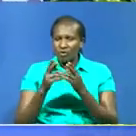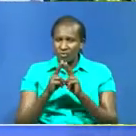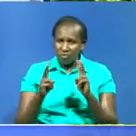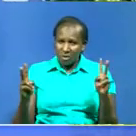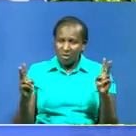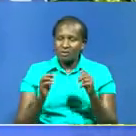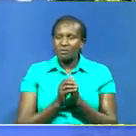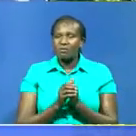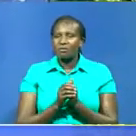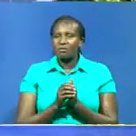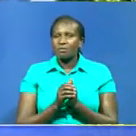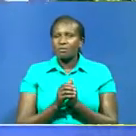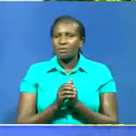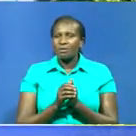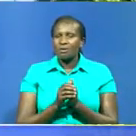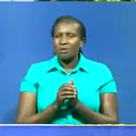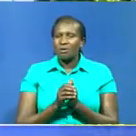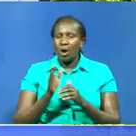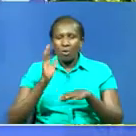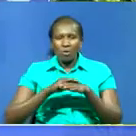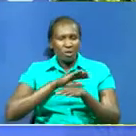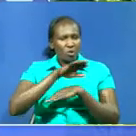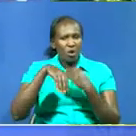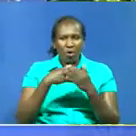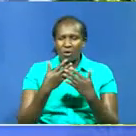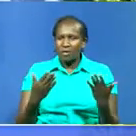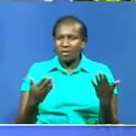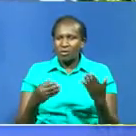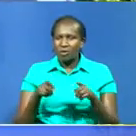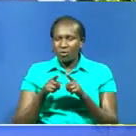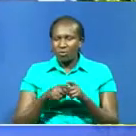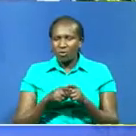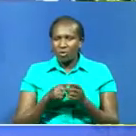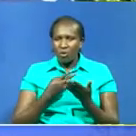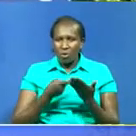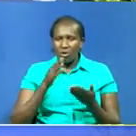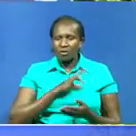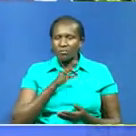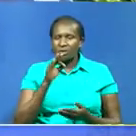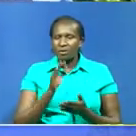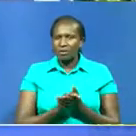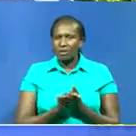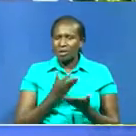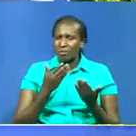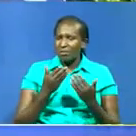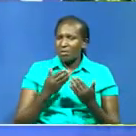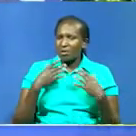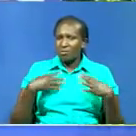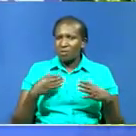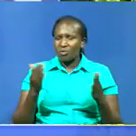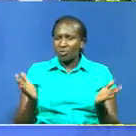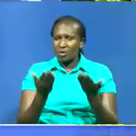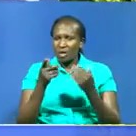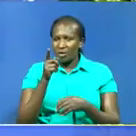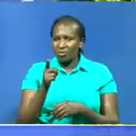you kindness, goodness, all those gifts of the Holy Spirit. Zinakuja, unaanza kuta. Badala watu waku encourage, when